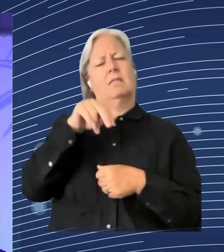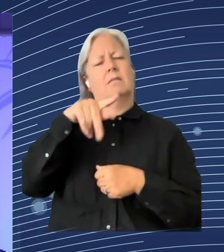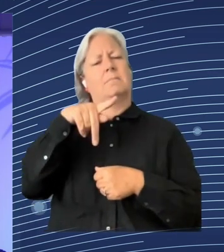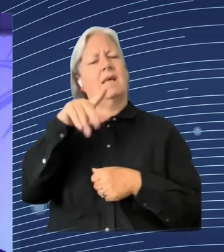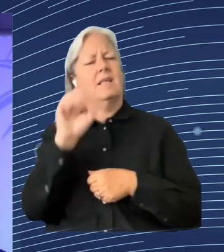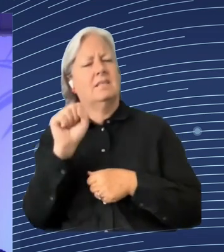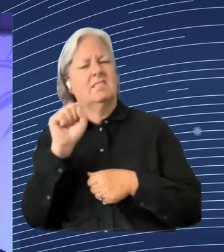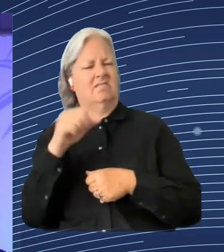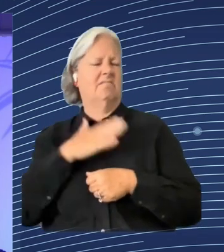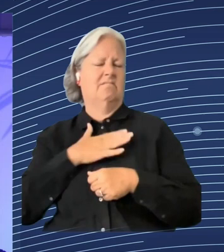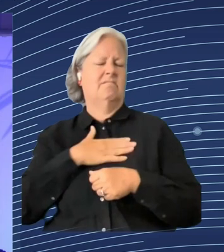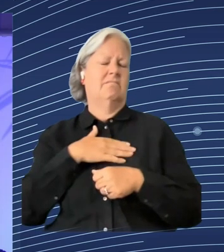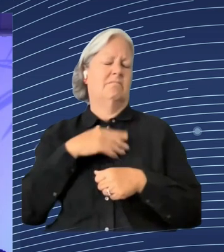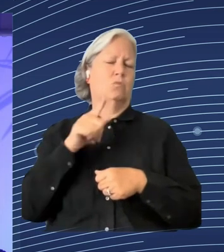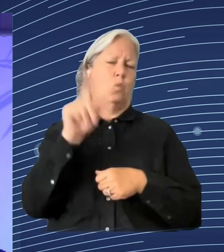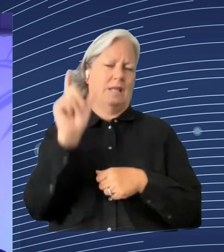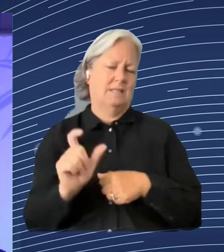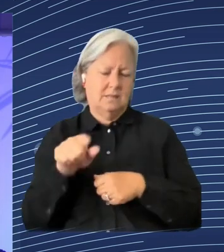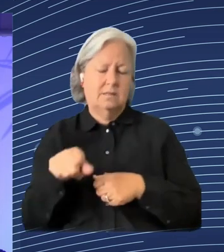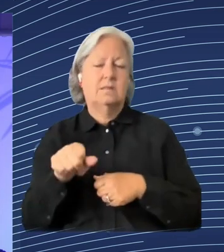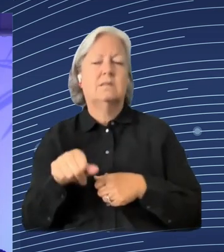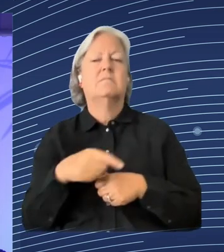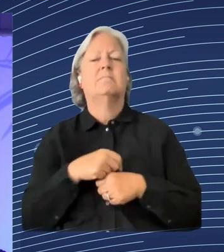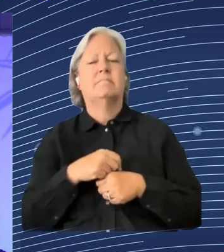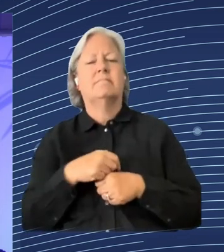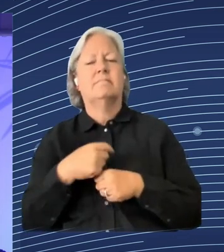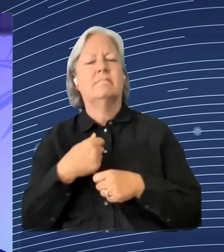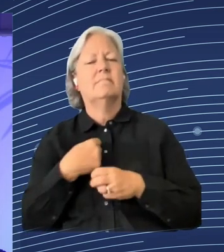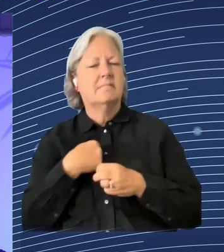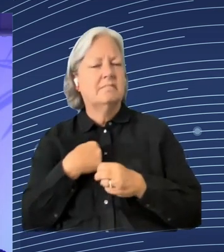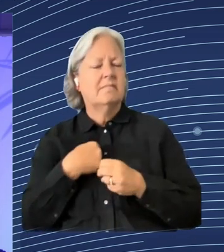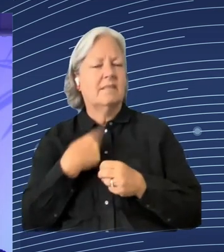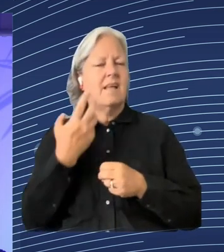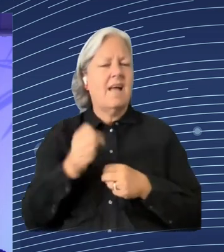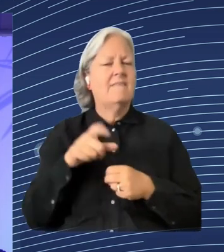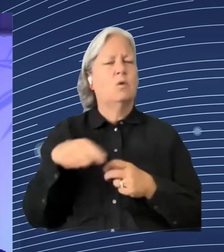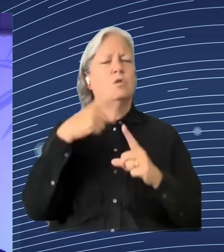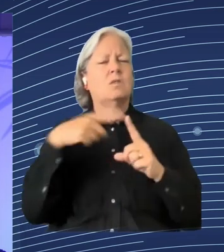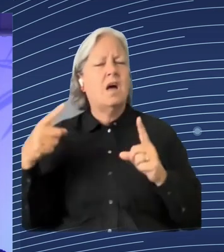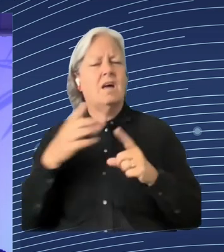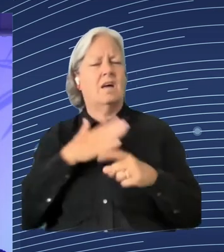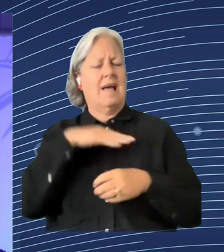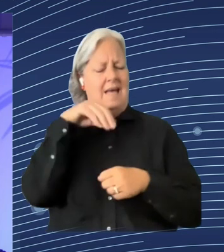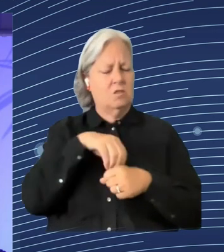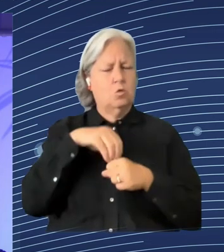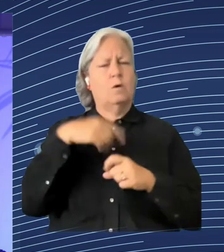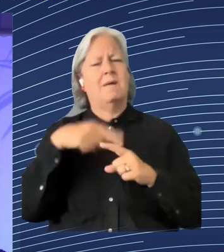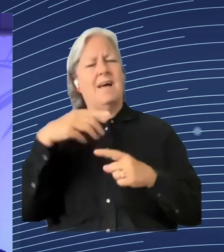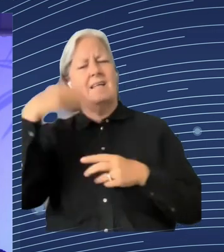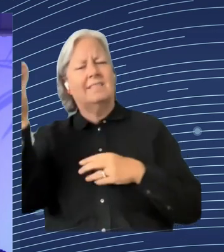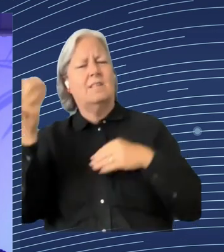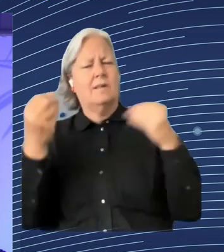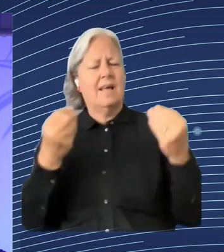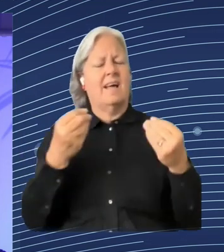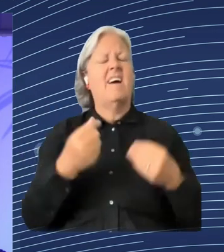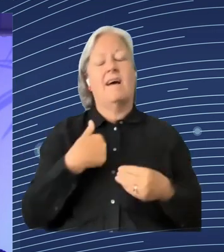databases, and we had problems with data quality. So a bad database can be a